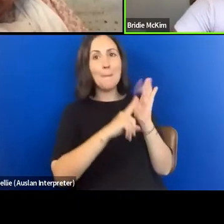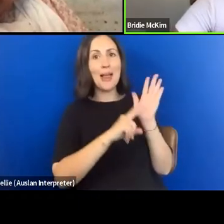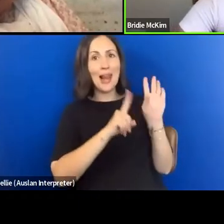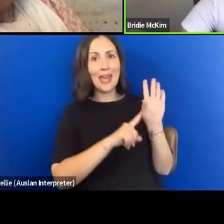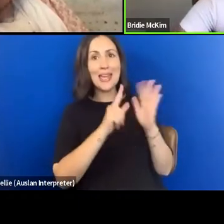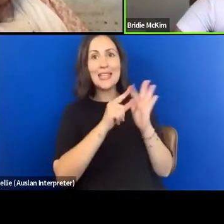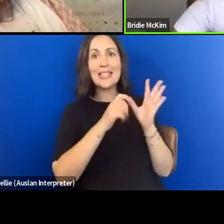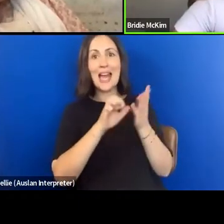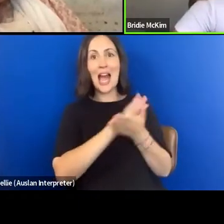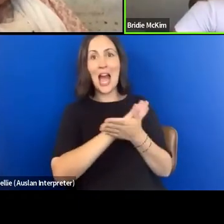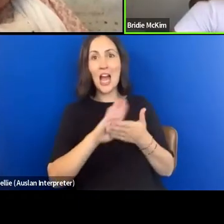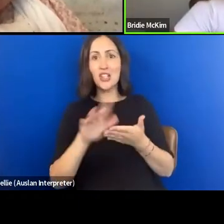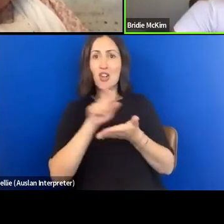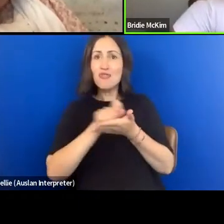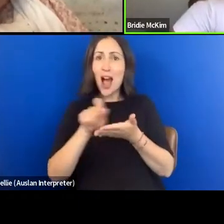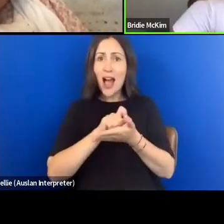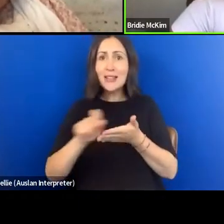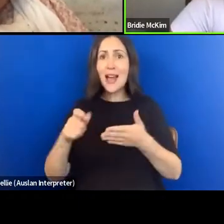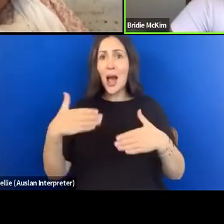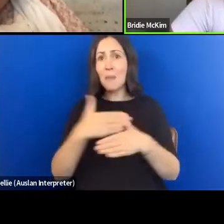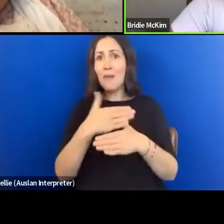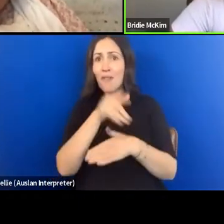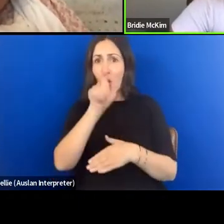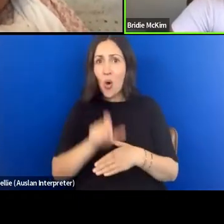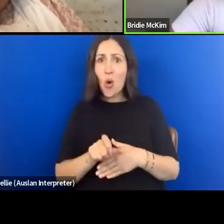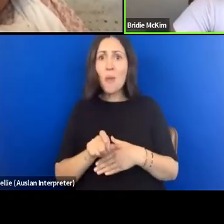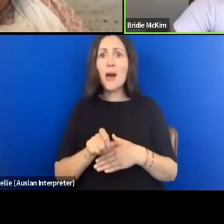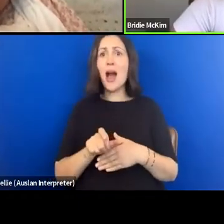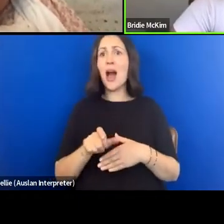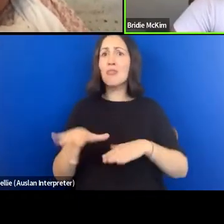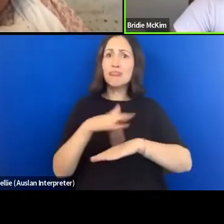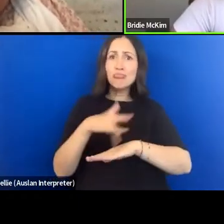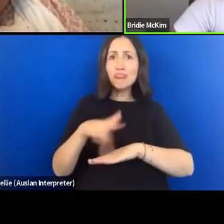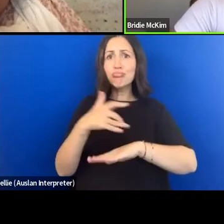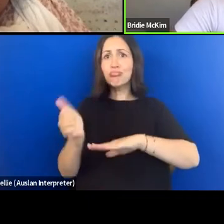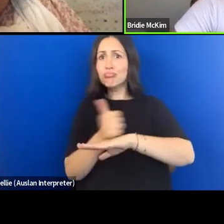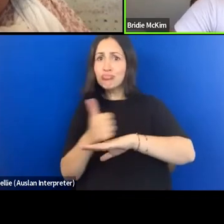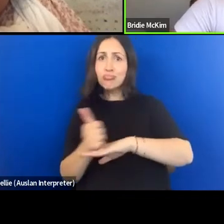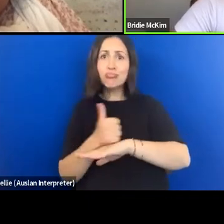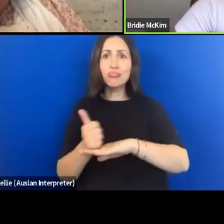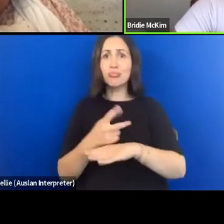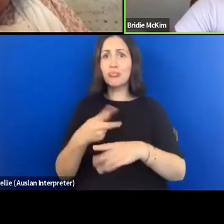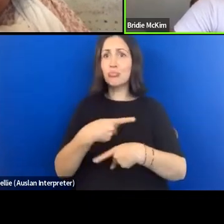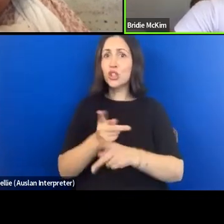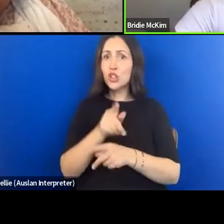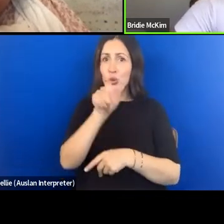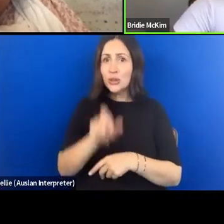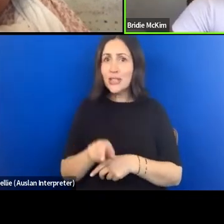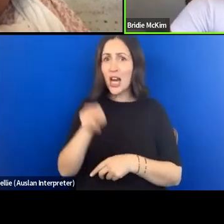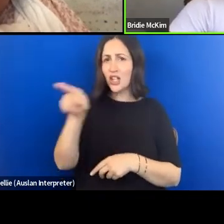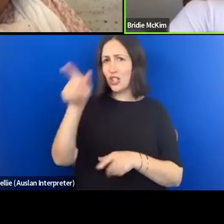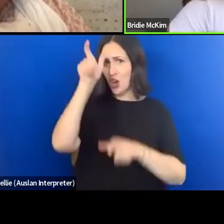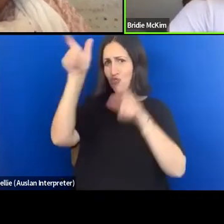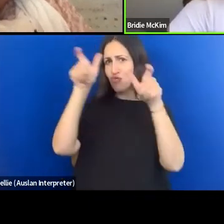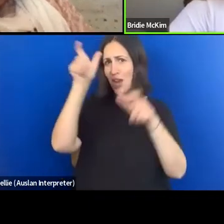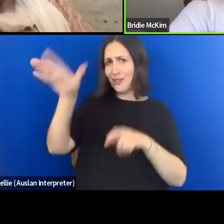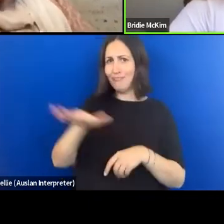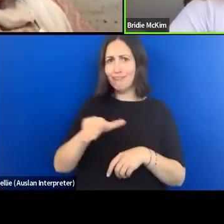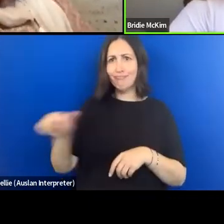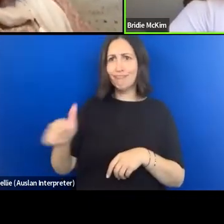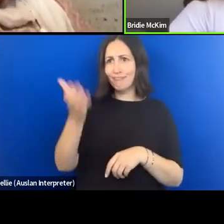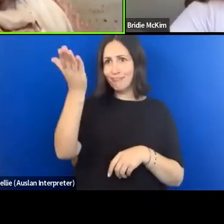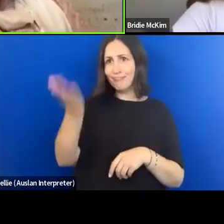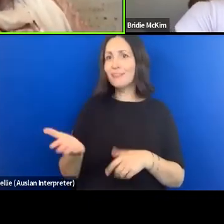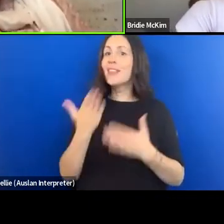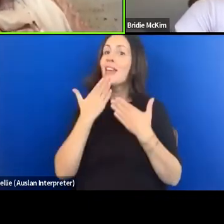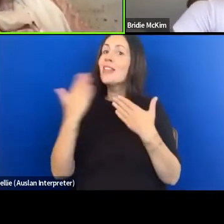writer, performer, producer, an all-round amazing creative. Thank you for joining us here today,